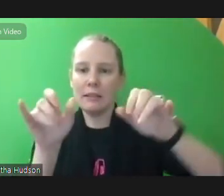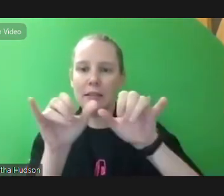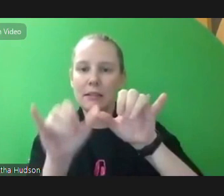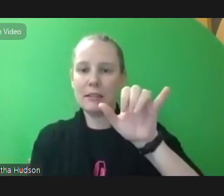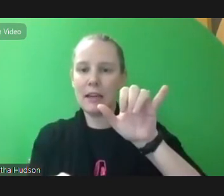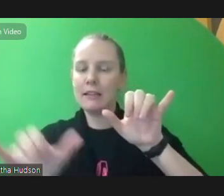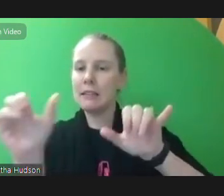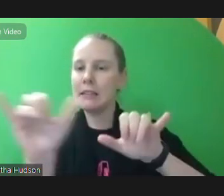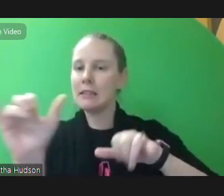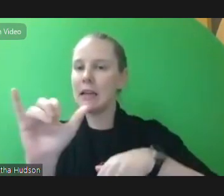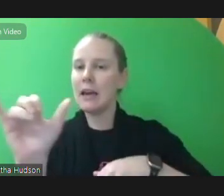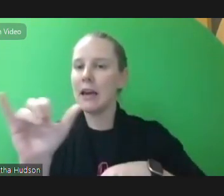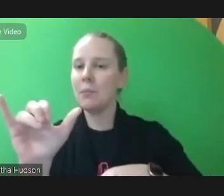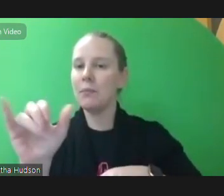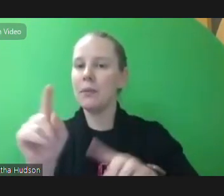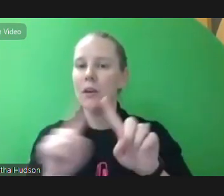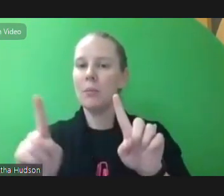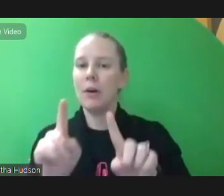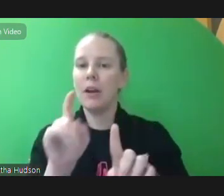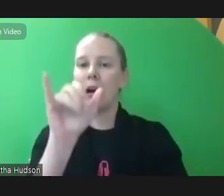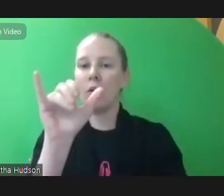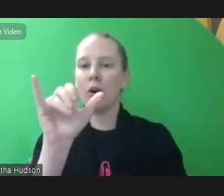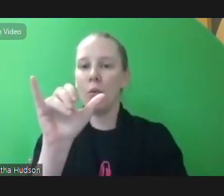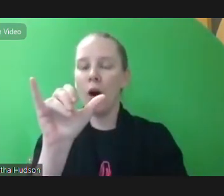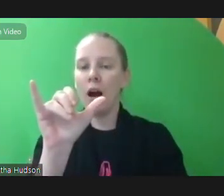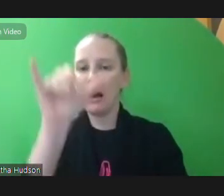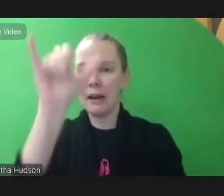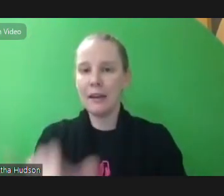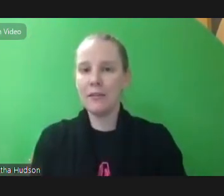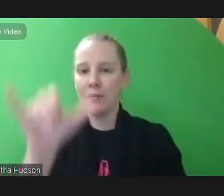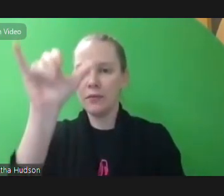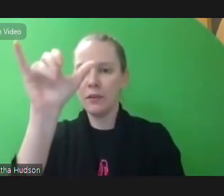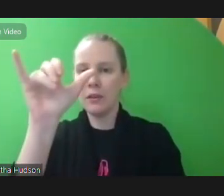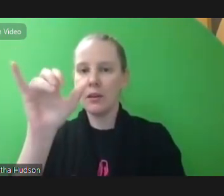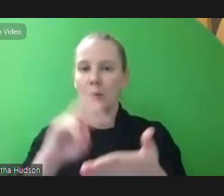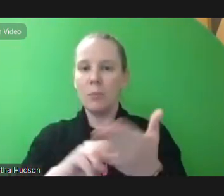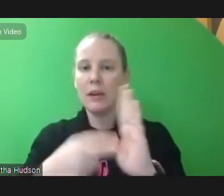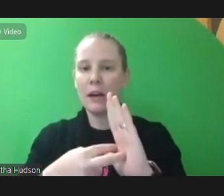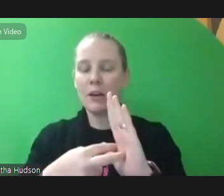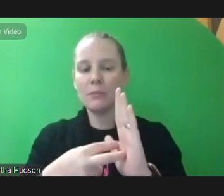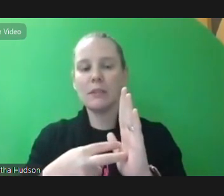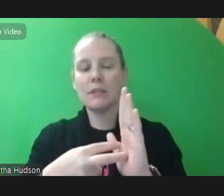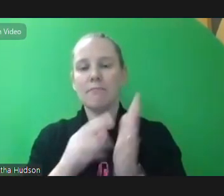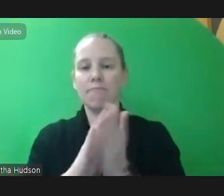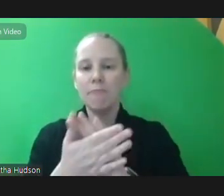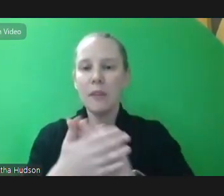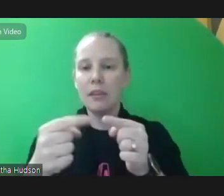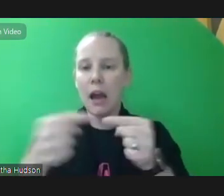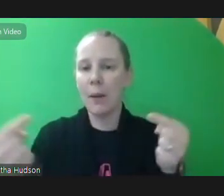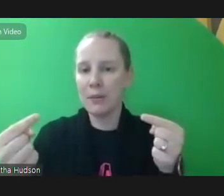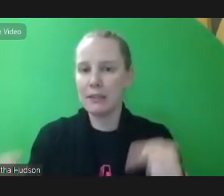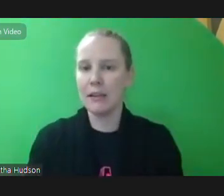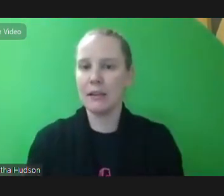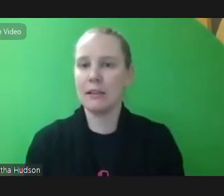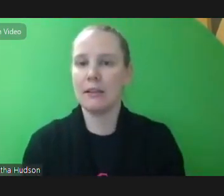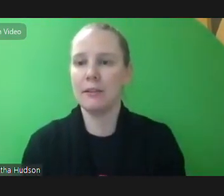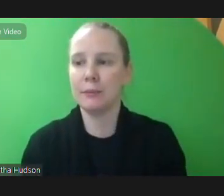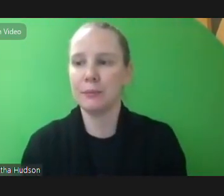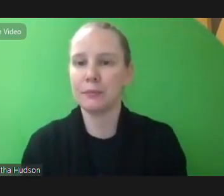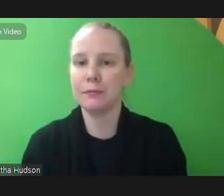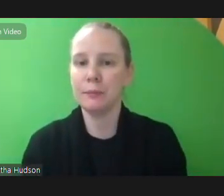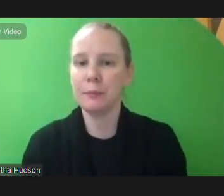X stays the same, but our Y becomes the